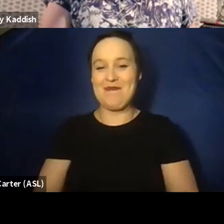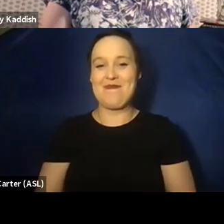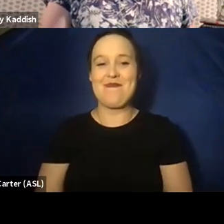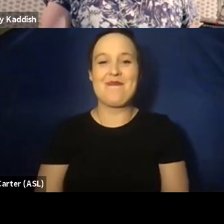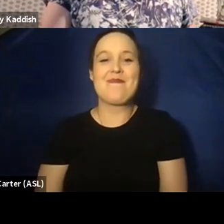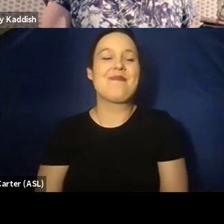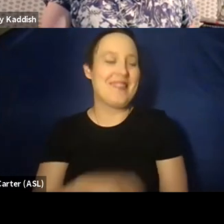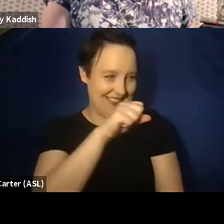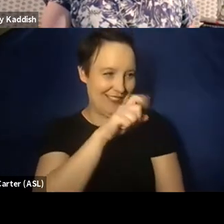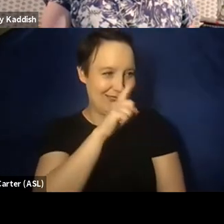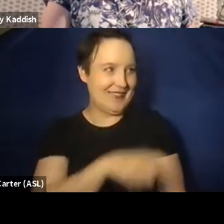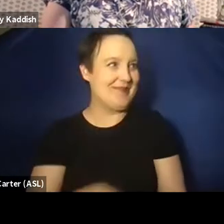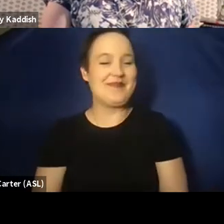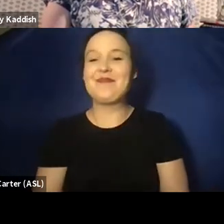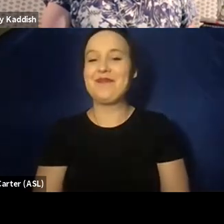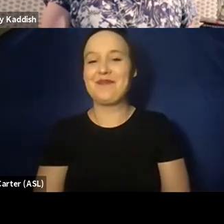Absolutely.